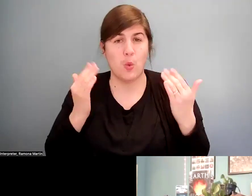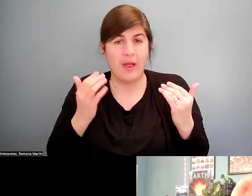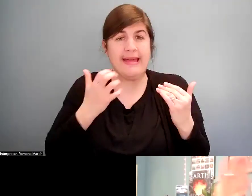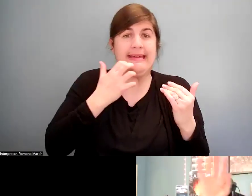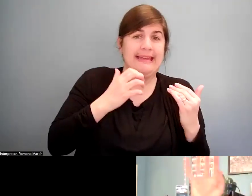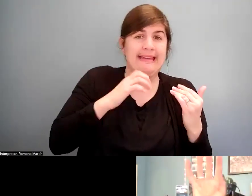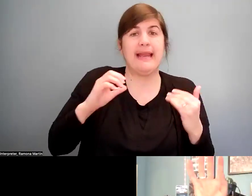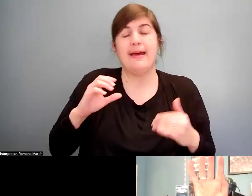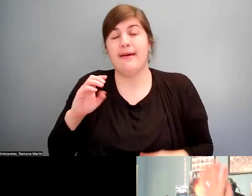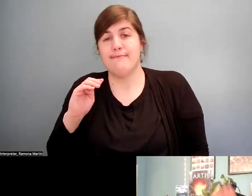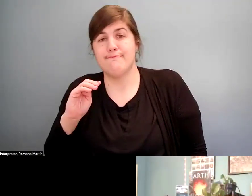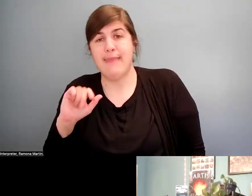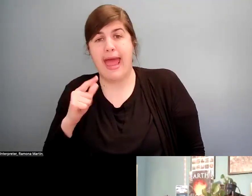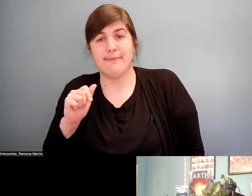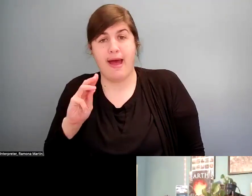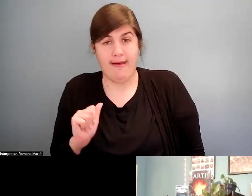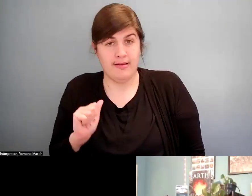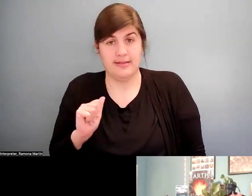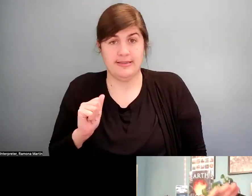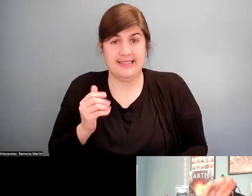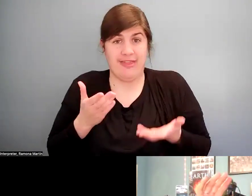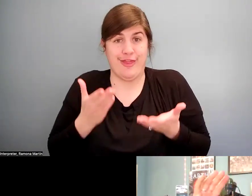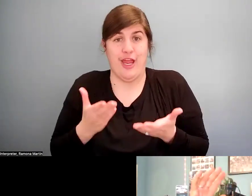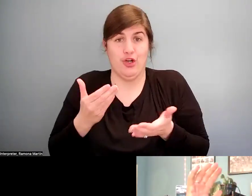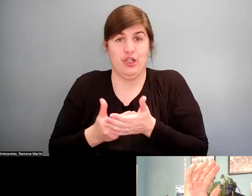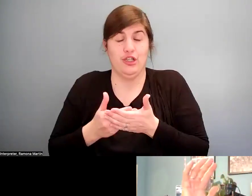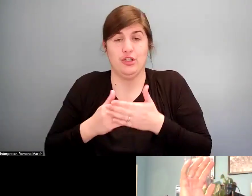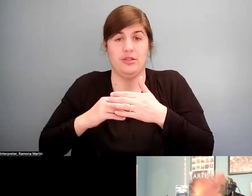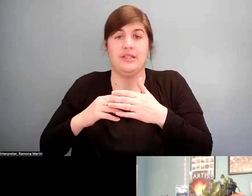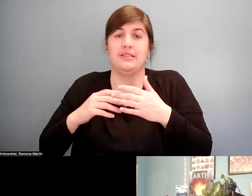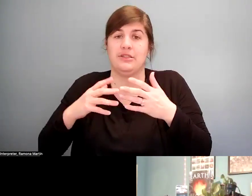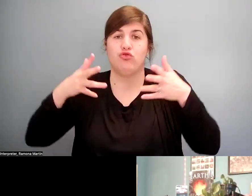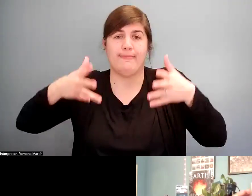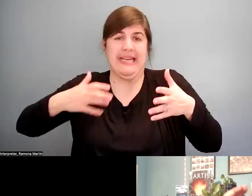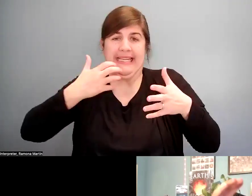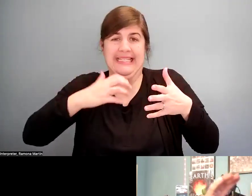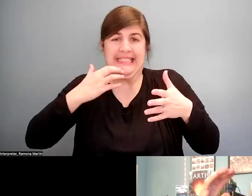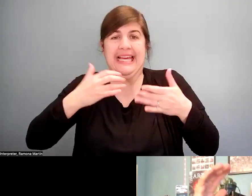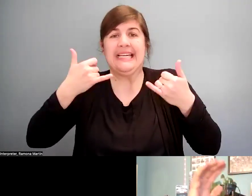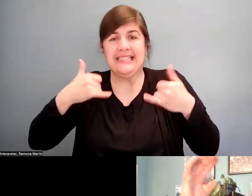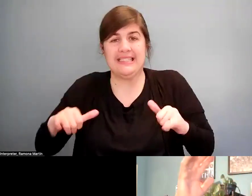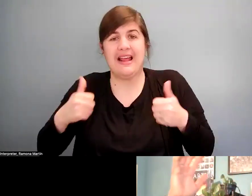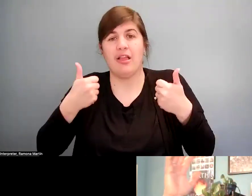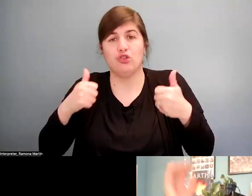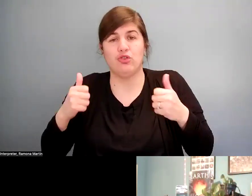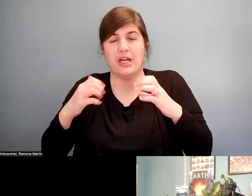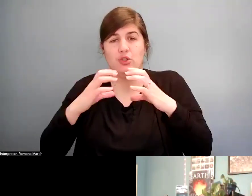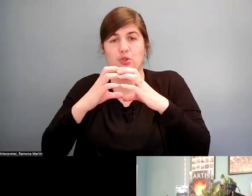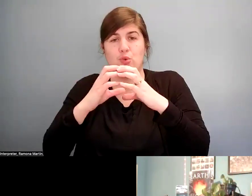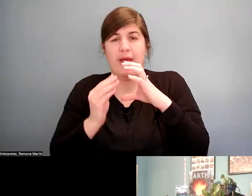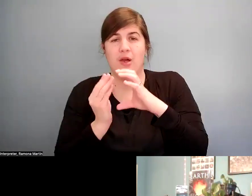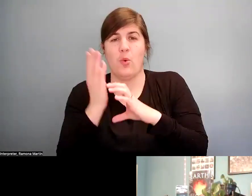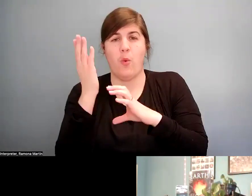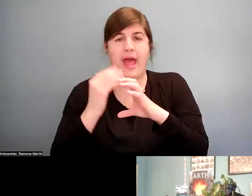even though the magma is right at the surface, it's basically the remaining heat that's slowly working its way out from the Earth's